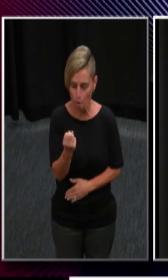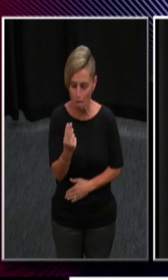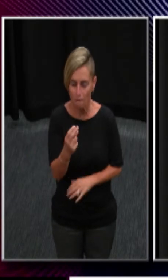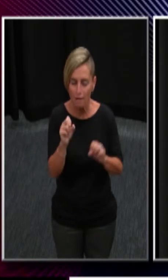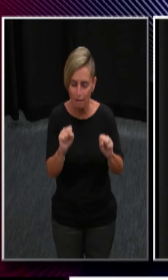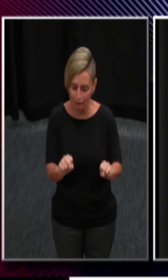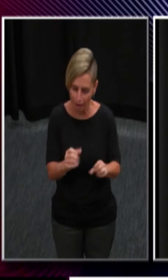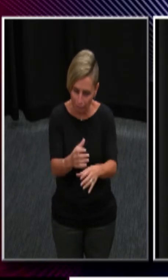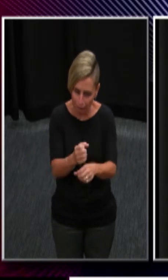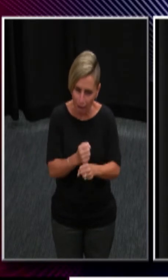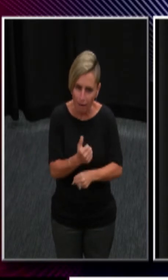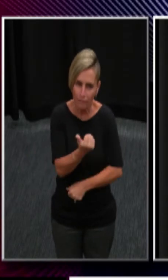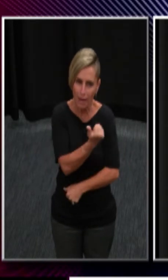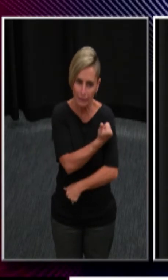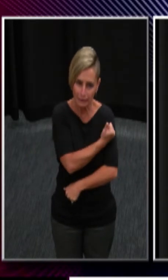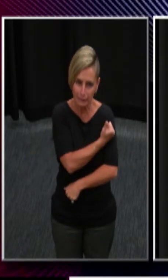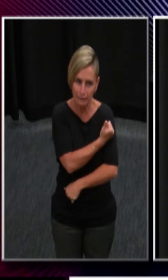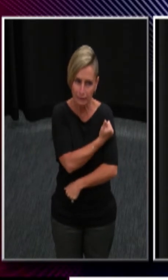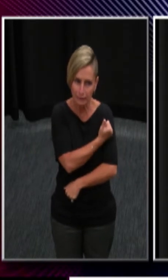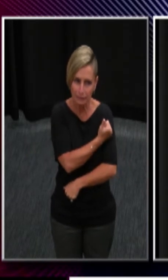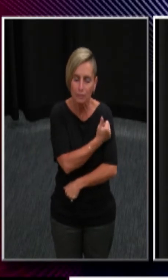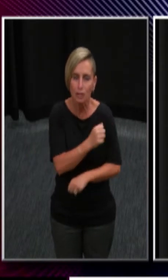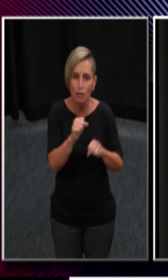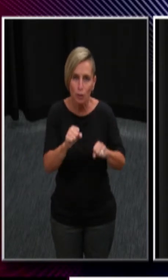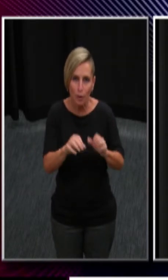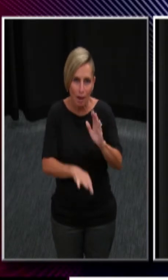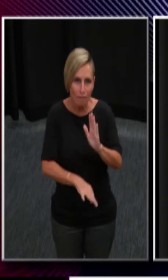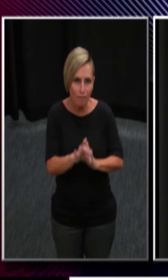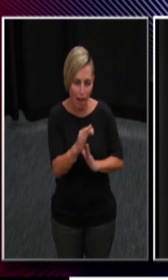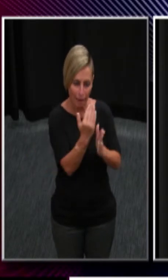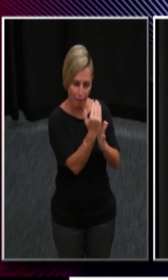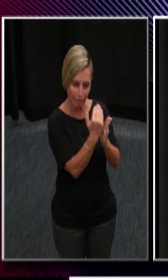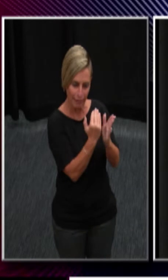of vaccine locations can be found at, and again,